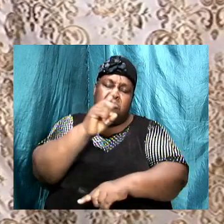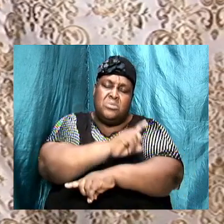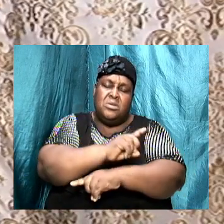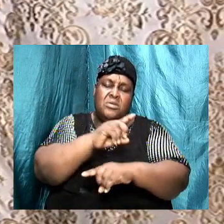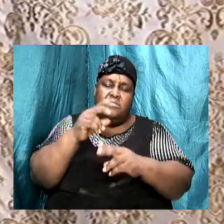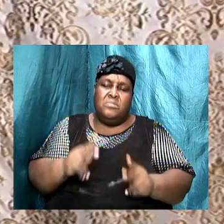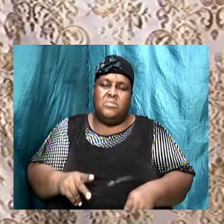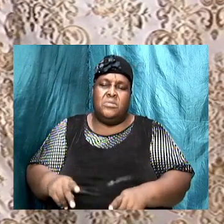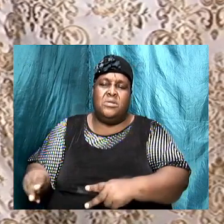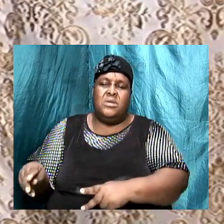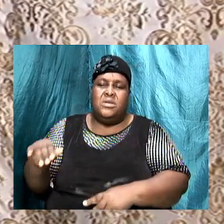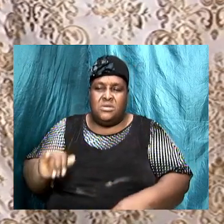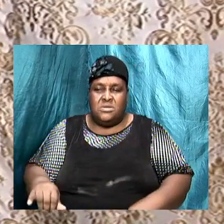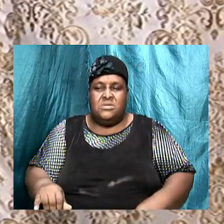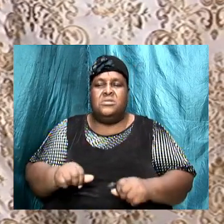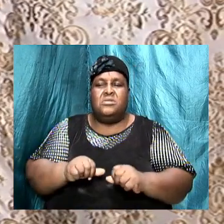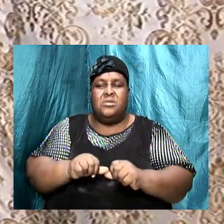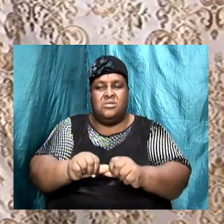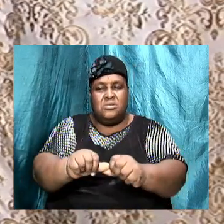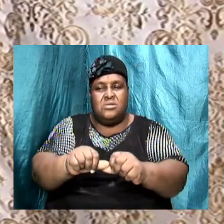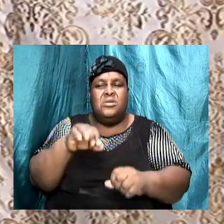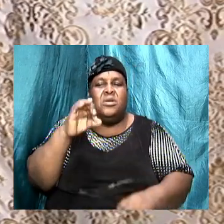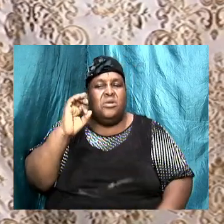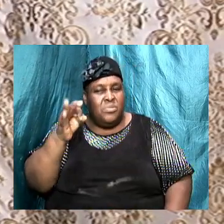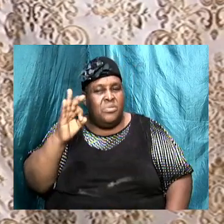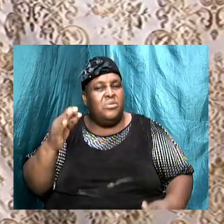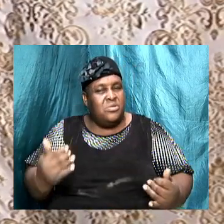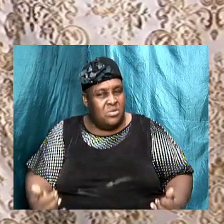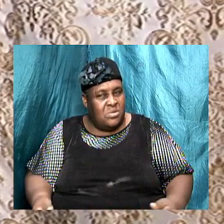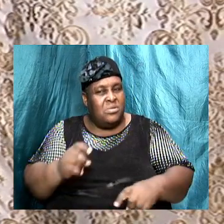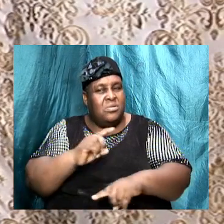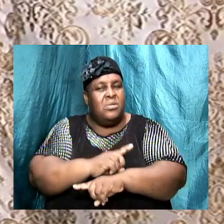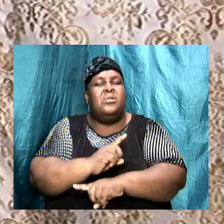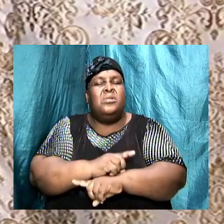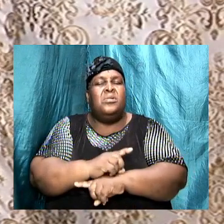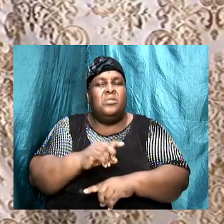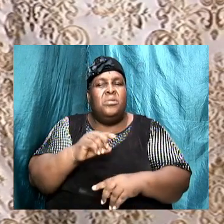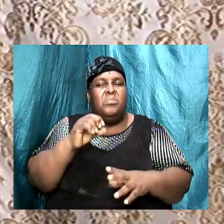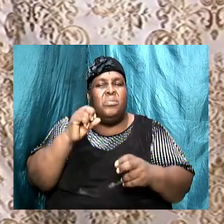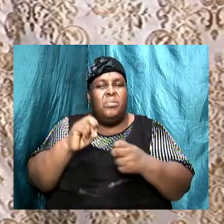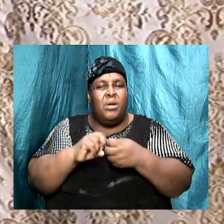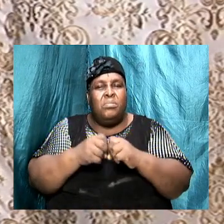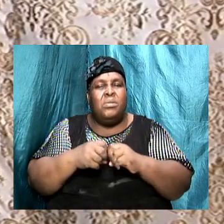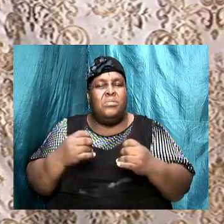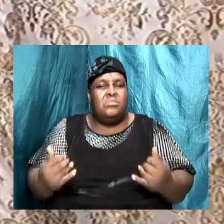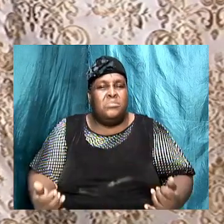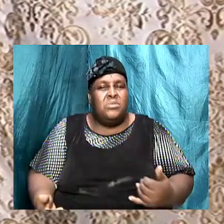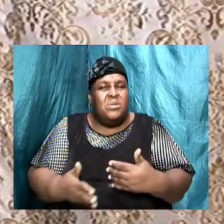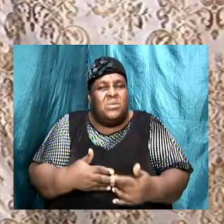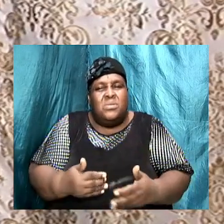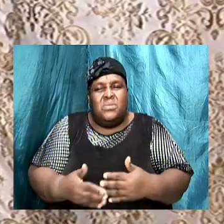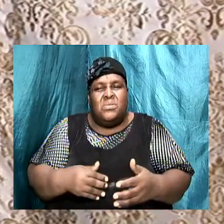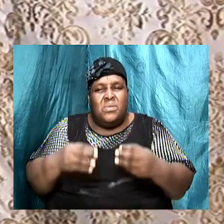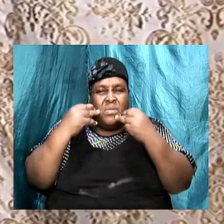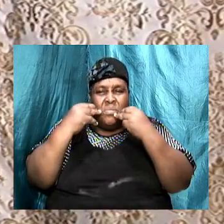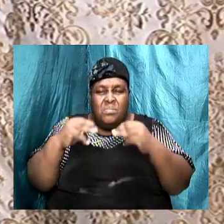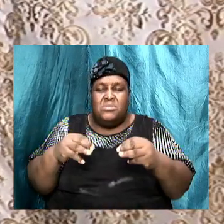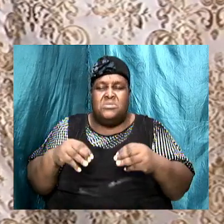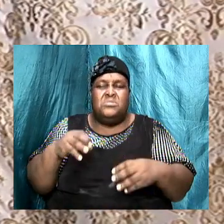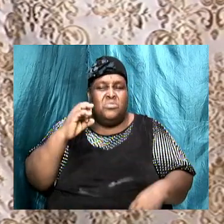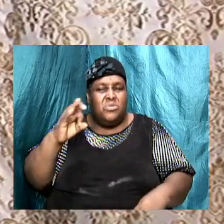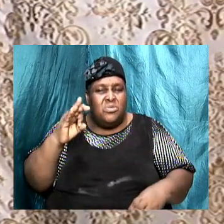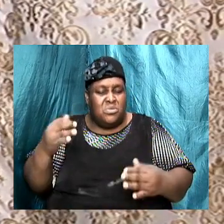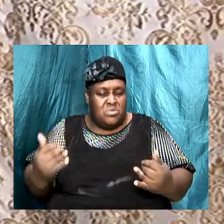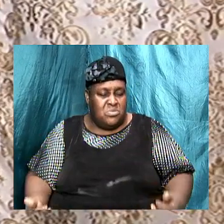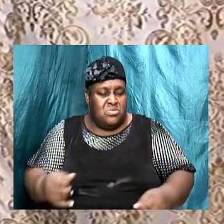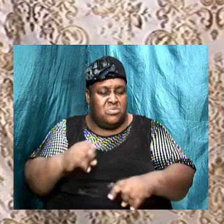and is still being preached today. The problem that we are having, though, is that even though the message is being preached